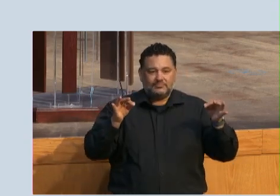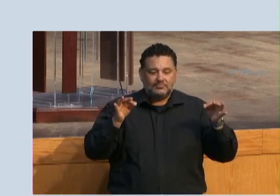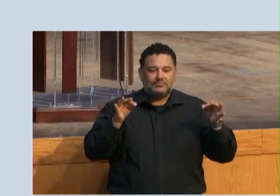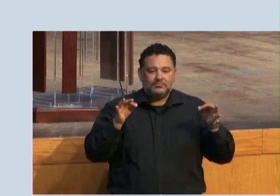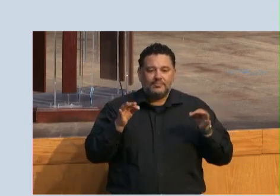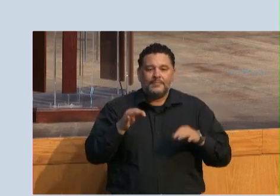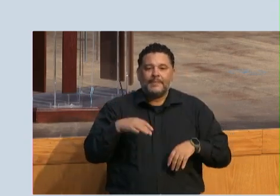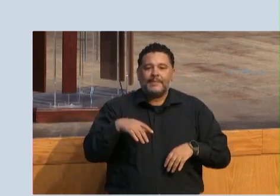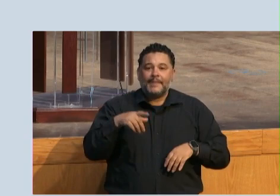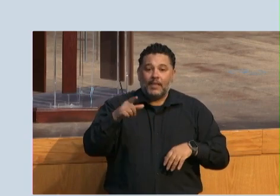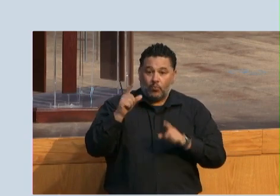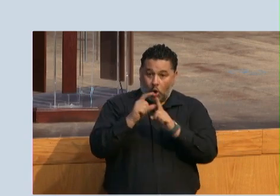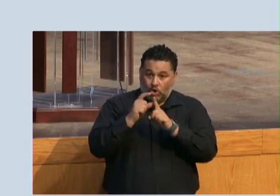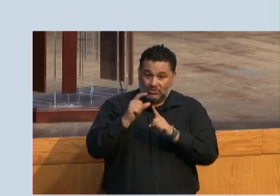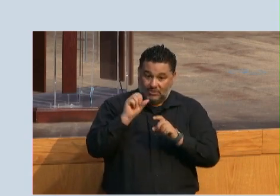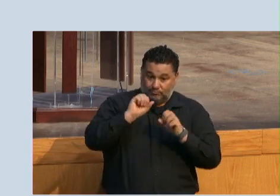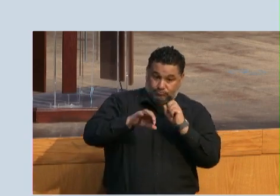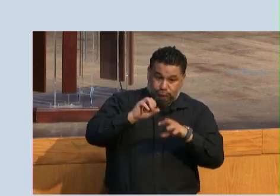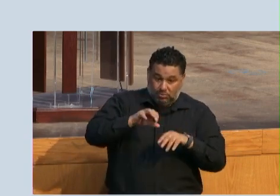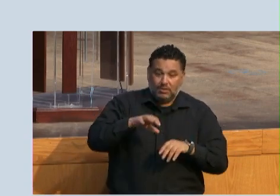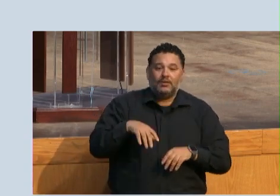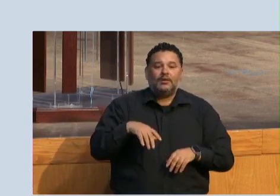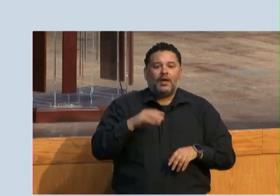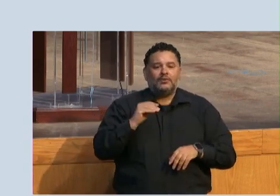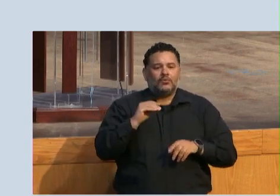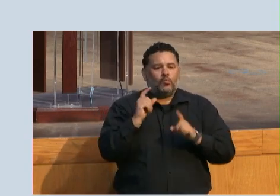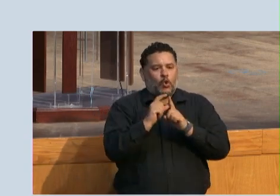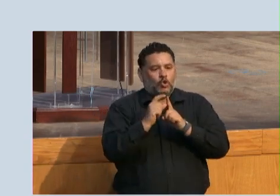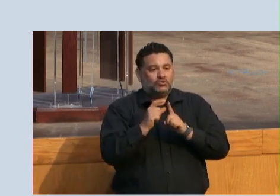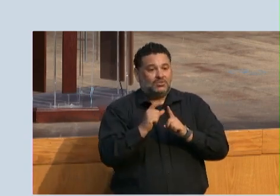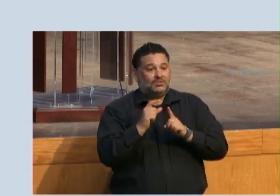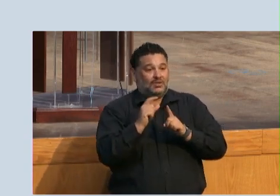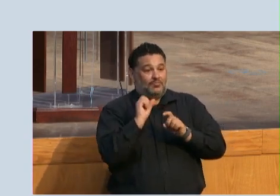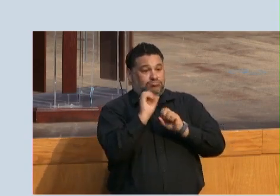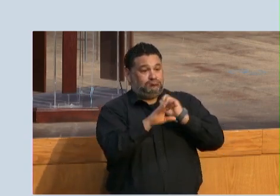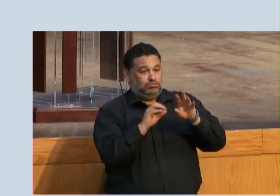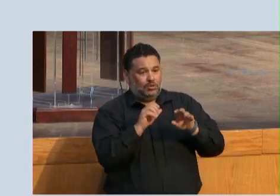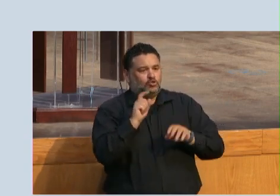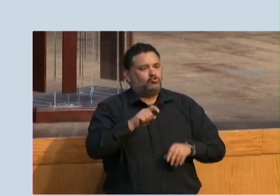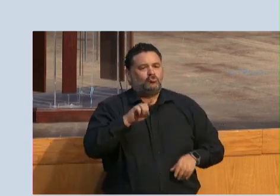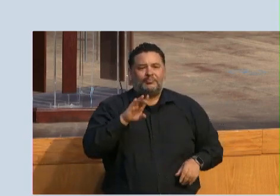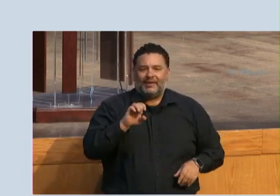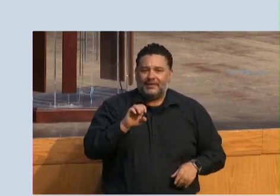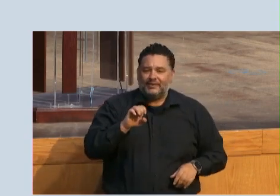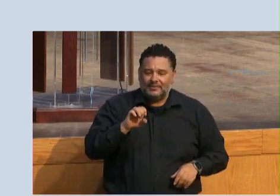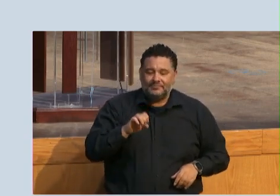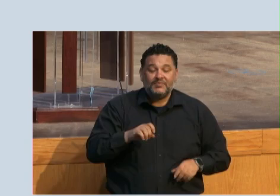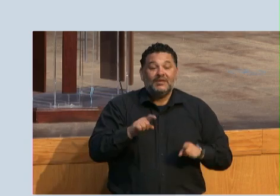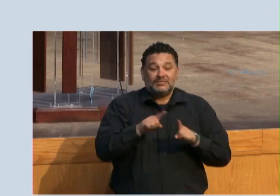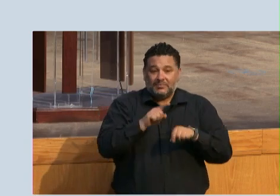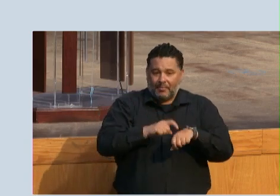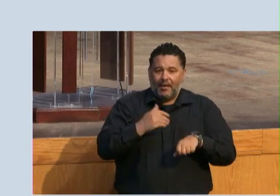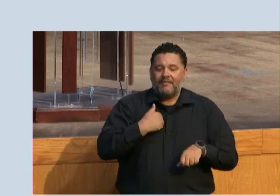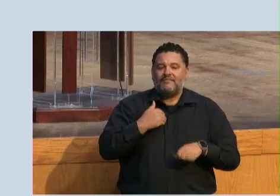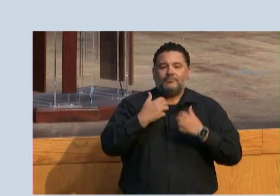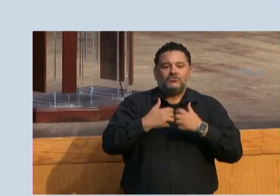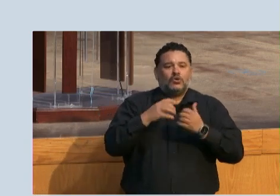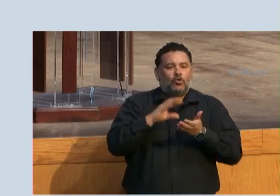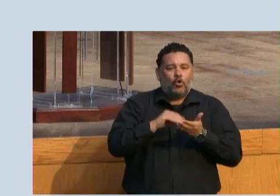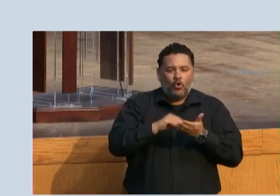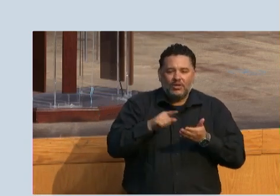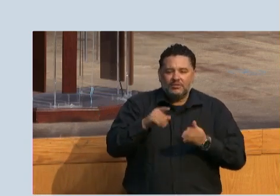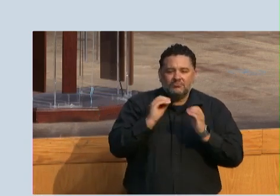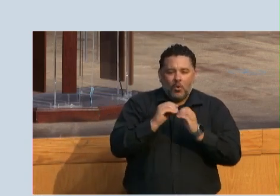and the words that it's producing should be. At the same time, we have machine learning. These are much more specialized